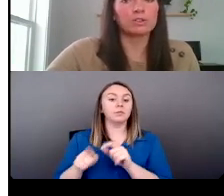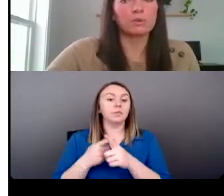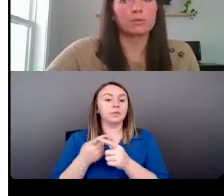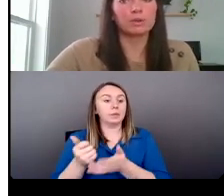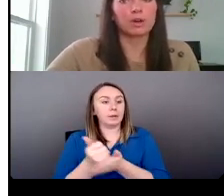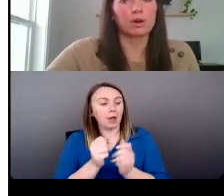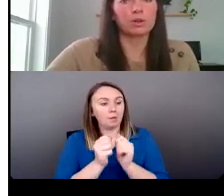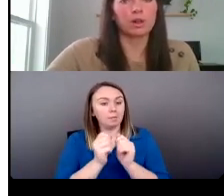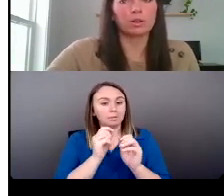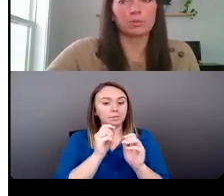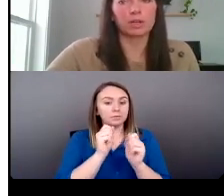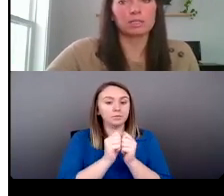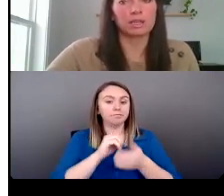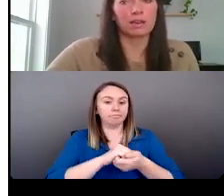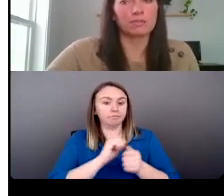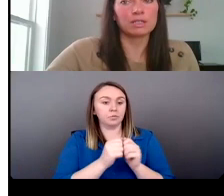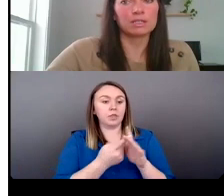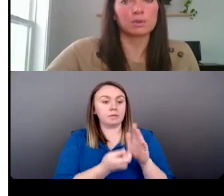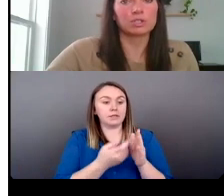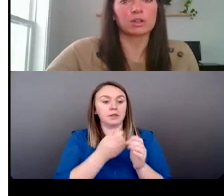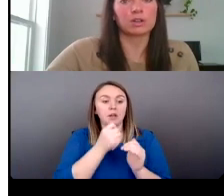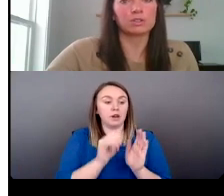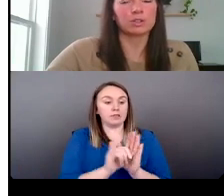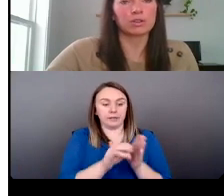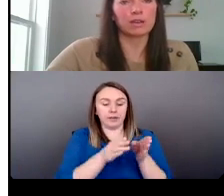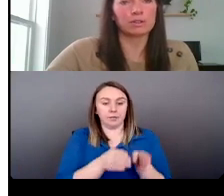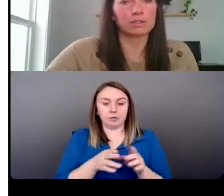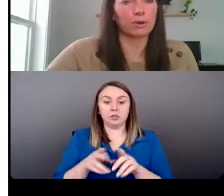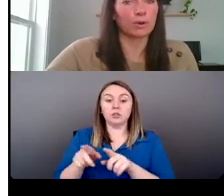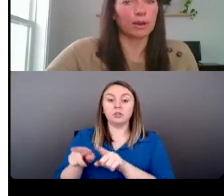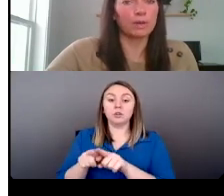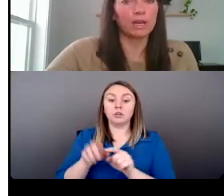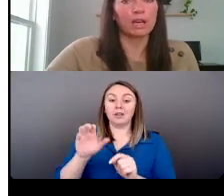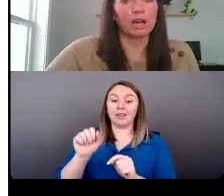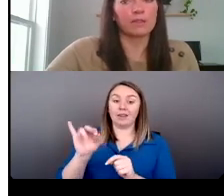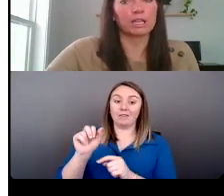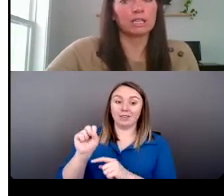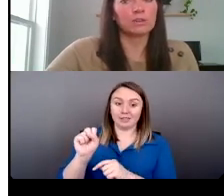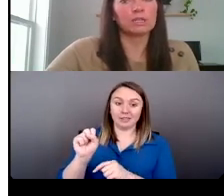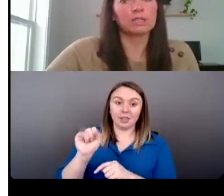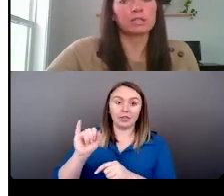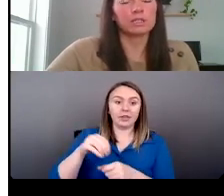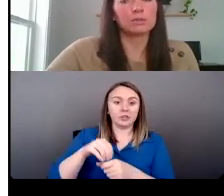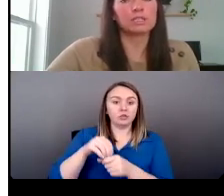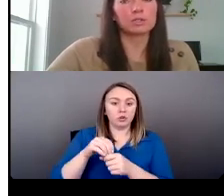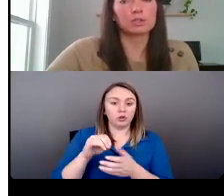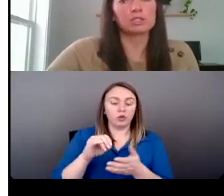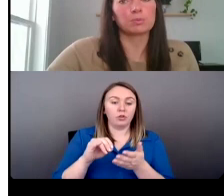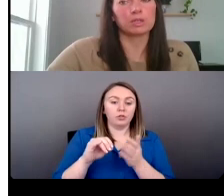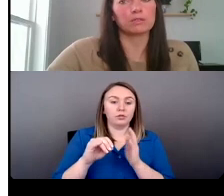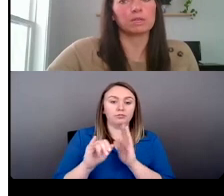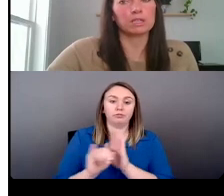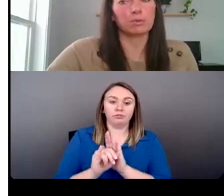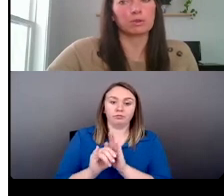We also upload all quality prints to CAFIS, which is our internal APHIS program that continuously searches